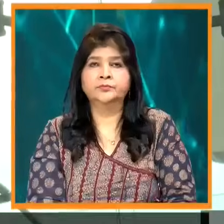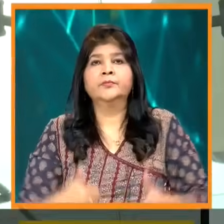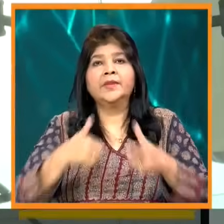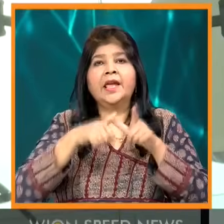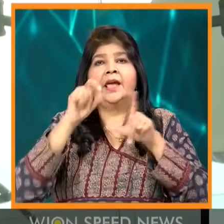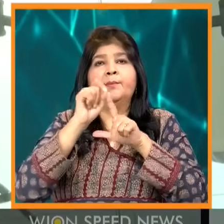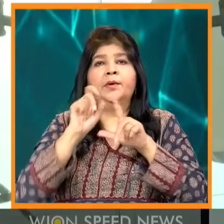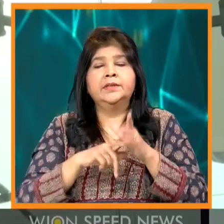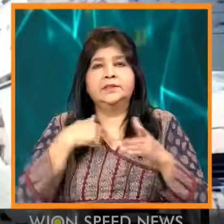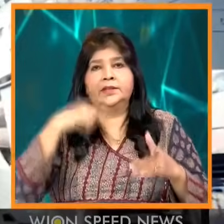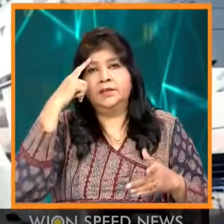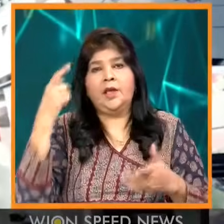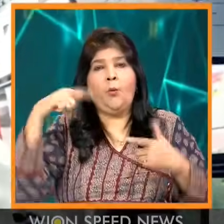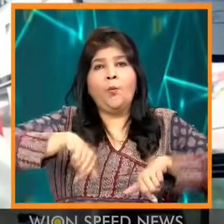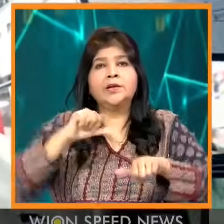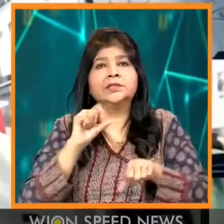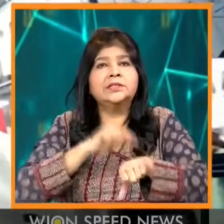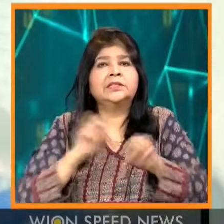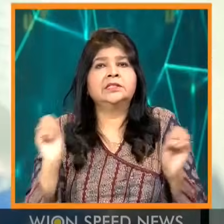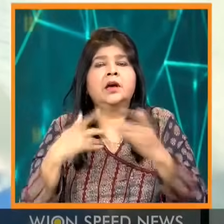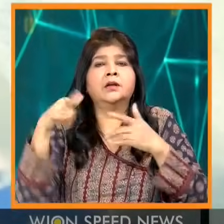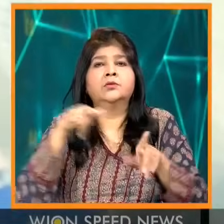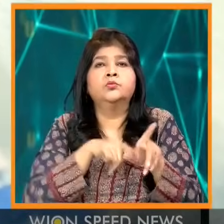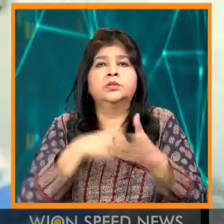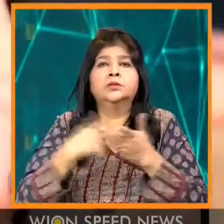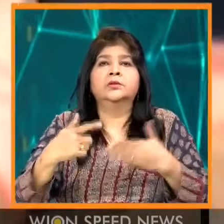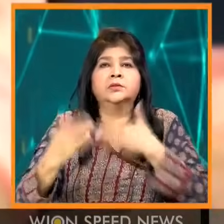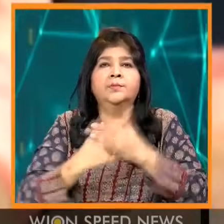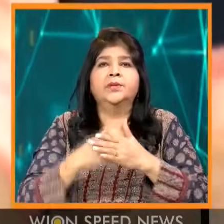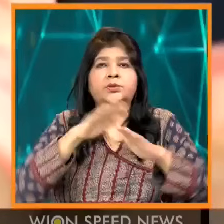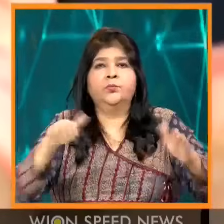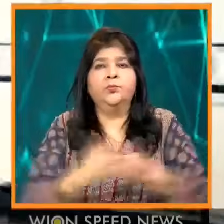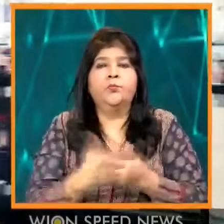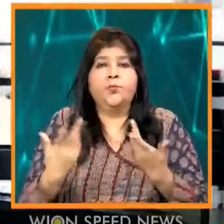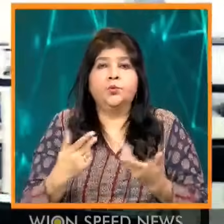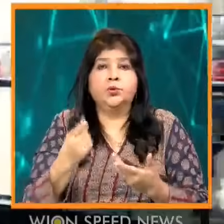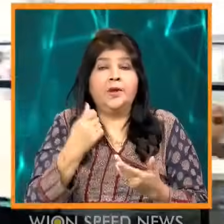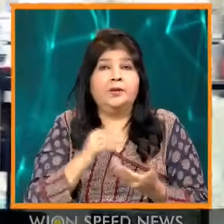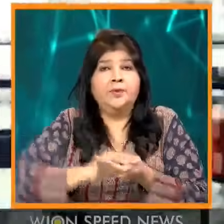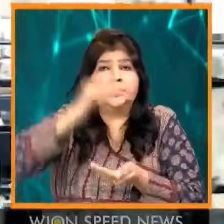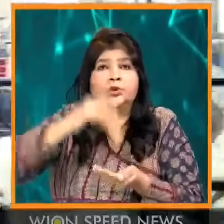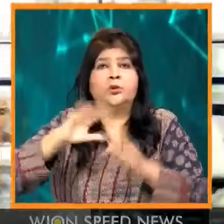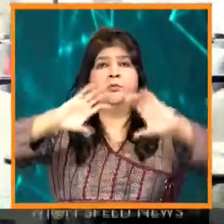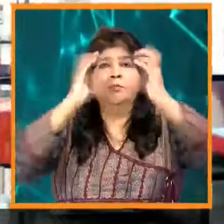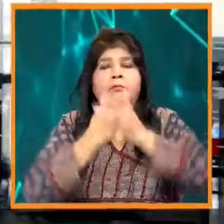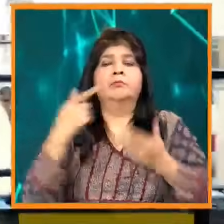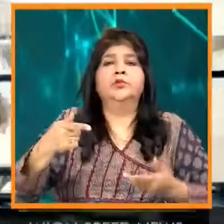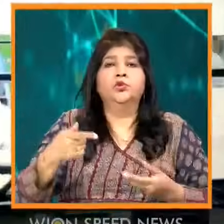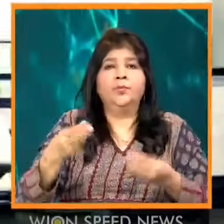Apple is experiencing its worst start to the year, jeopardizing its position as the most valuable stock globally due to